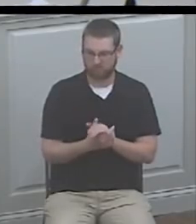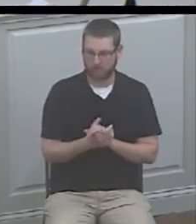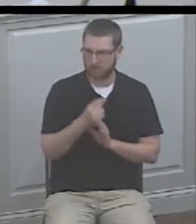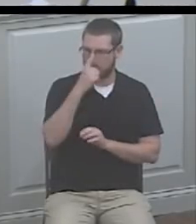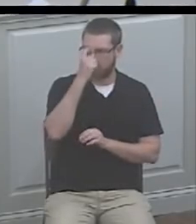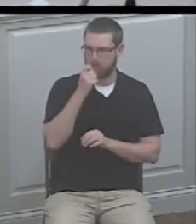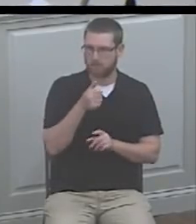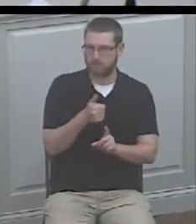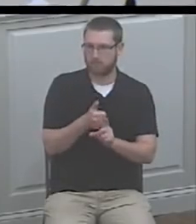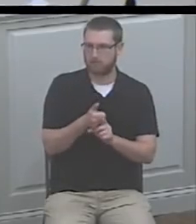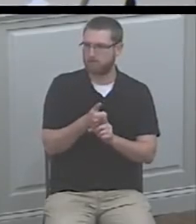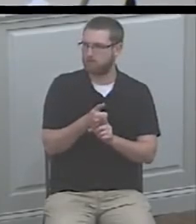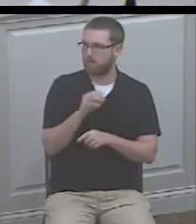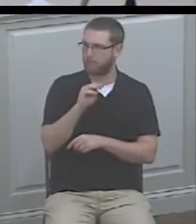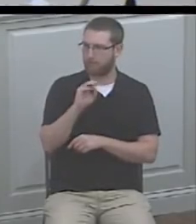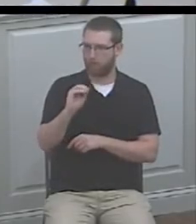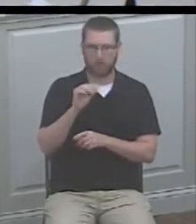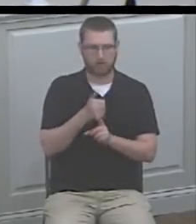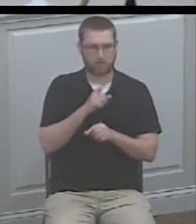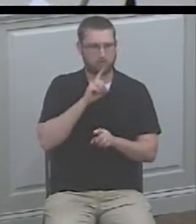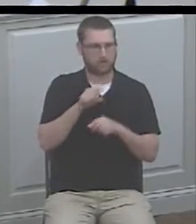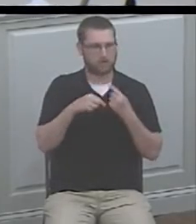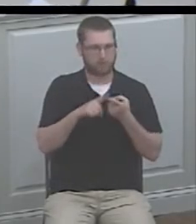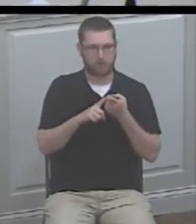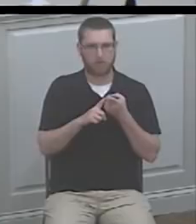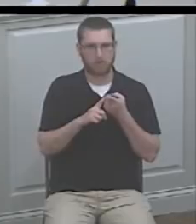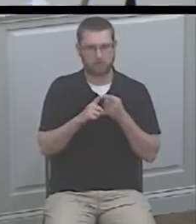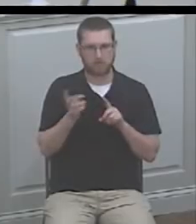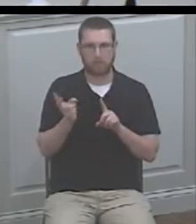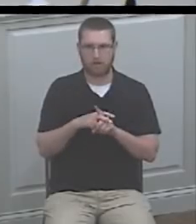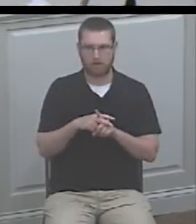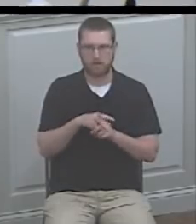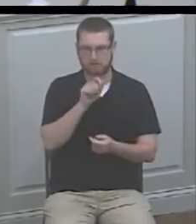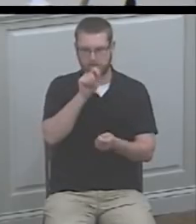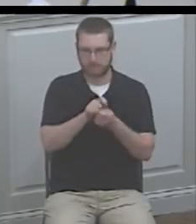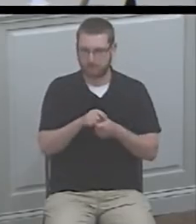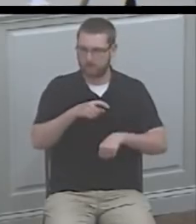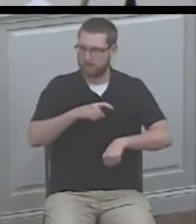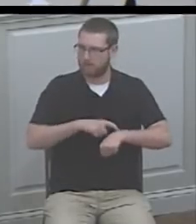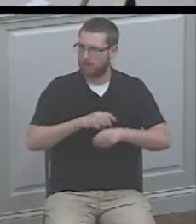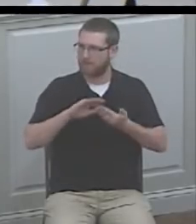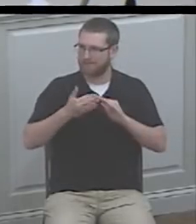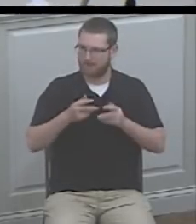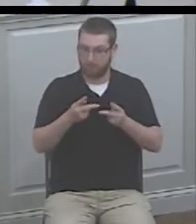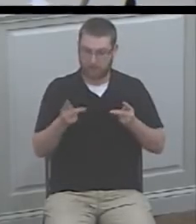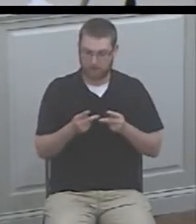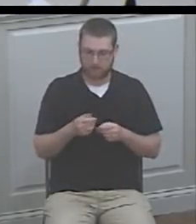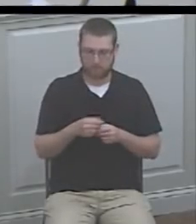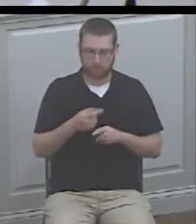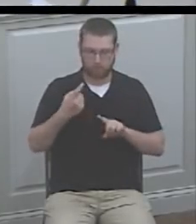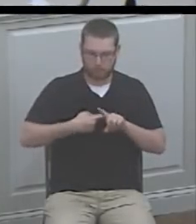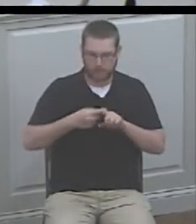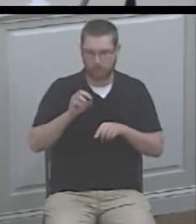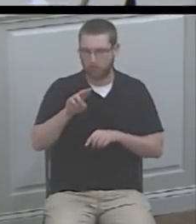Because it talks about, it applies in the instances where city facilities are